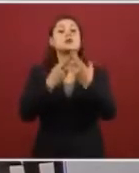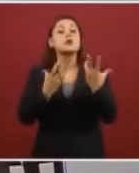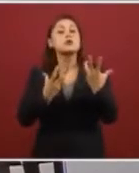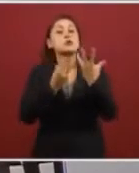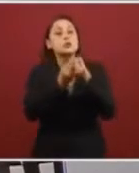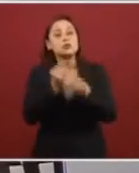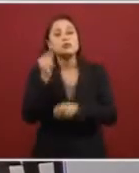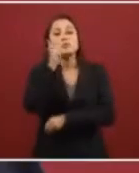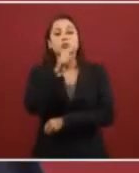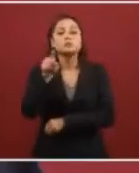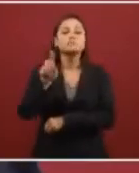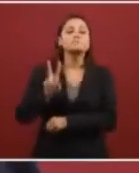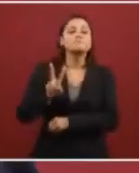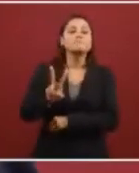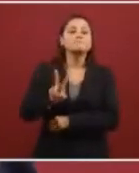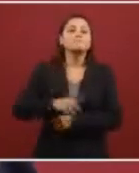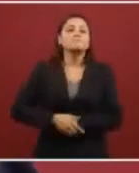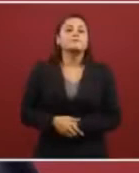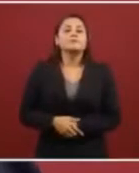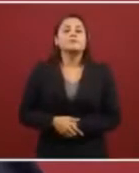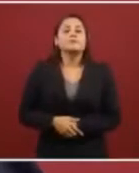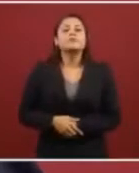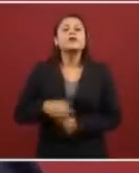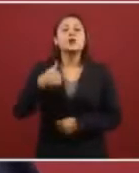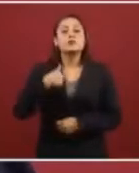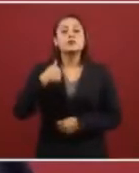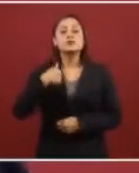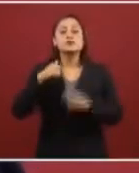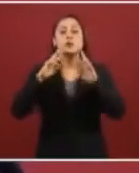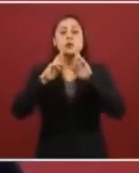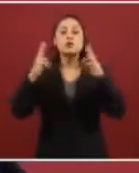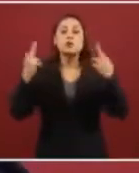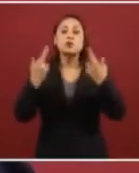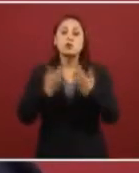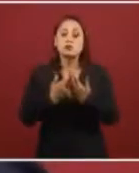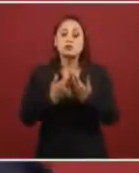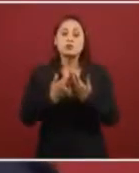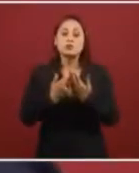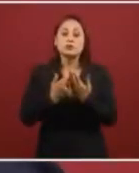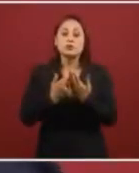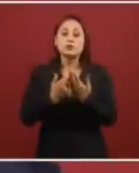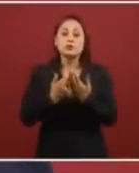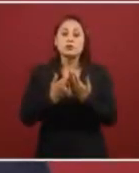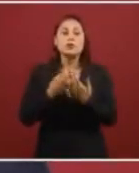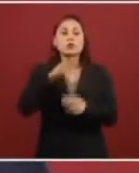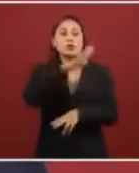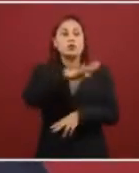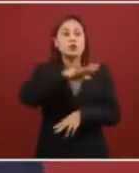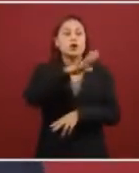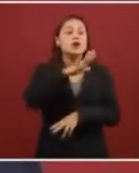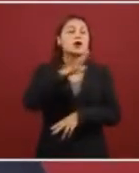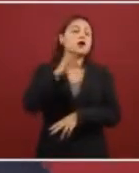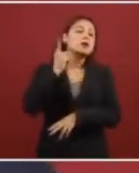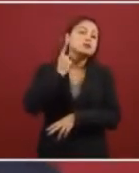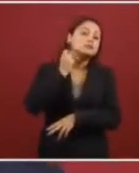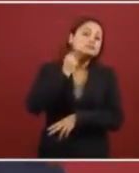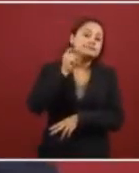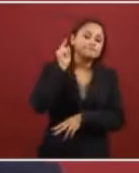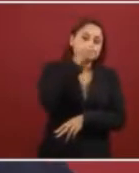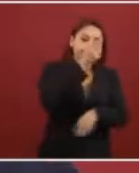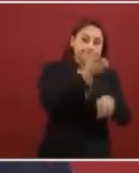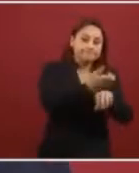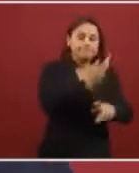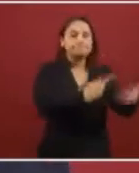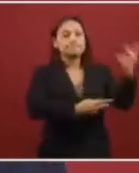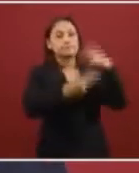Friday. Voy a reunirme con legisladores. I will meet with the legislators that are coming